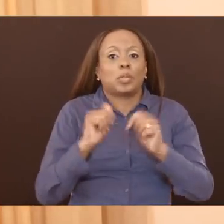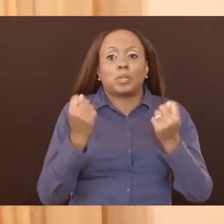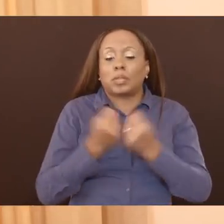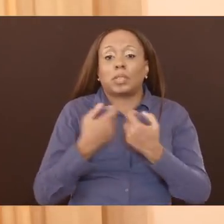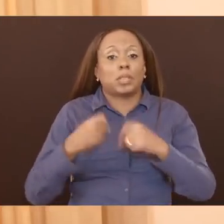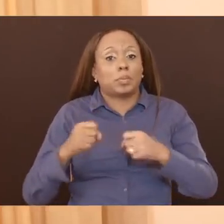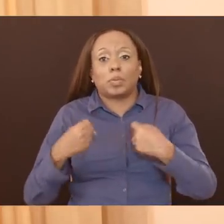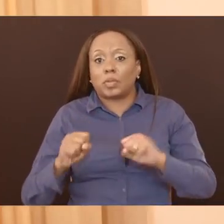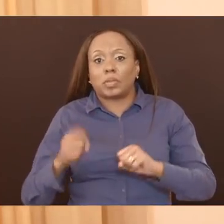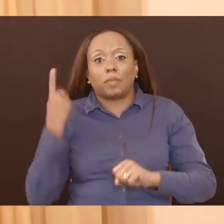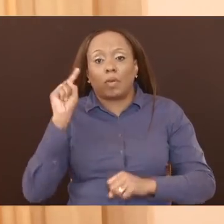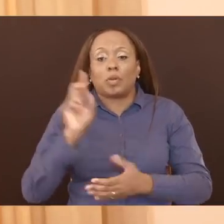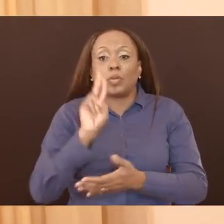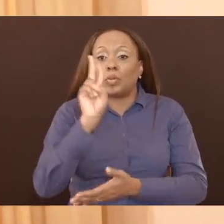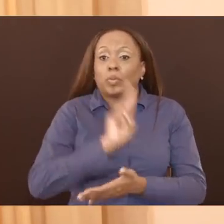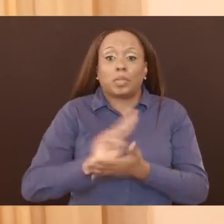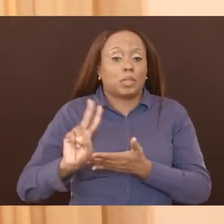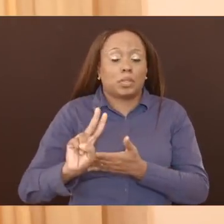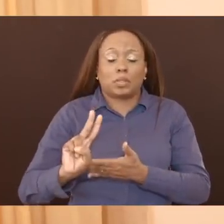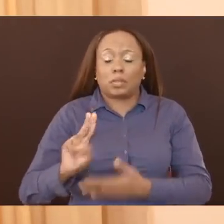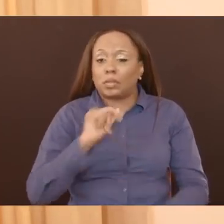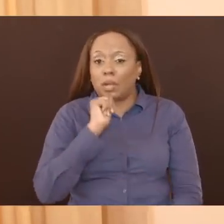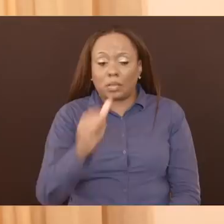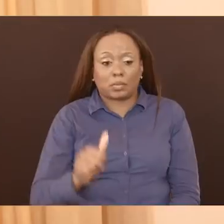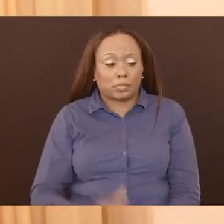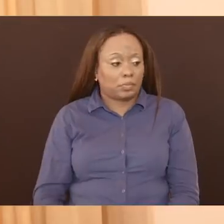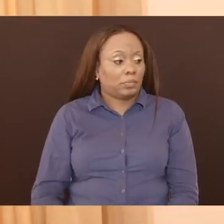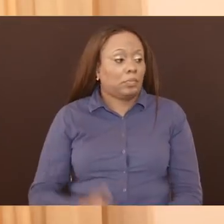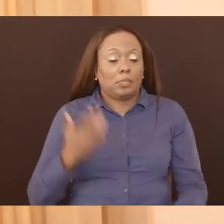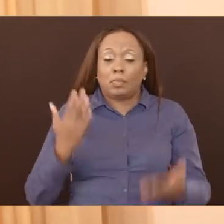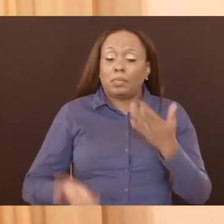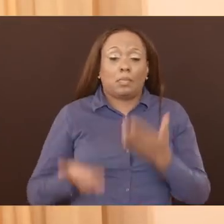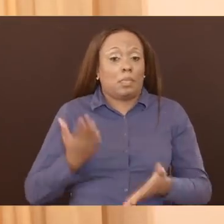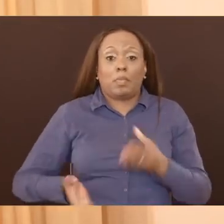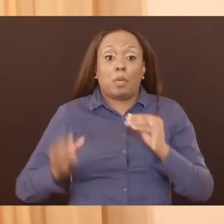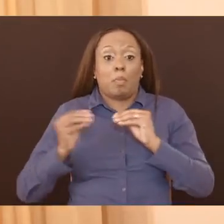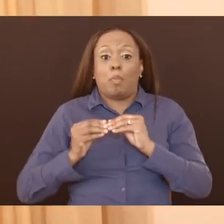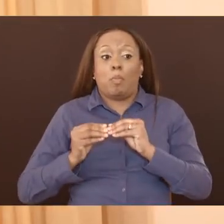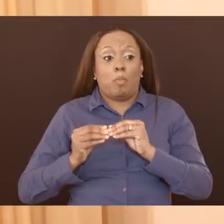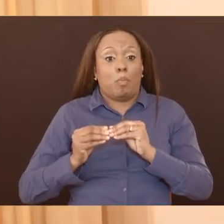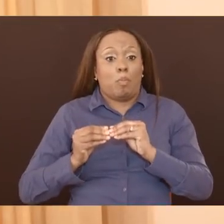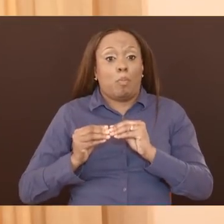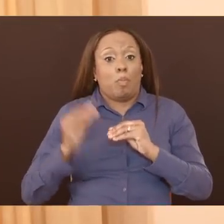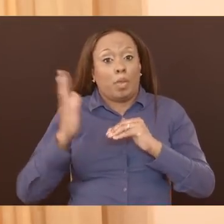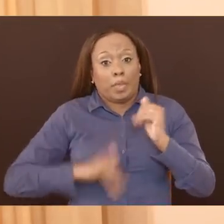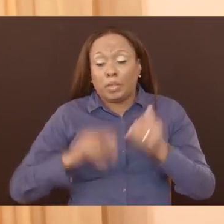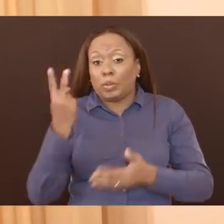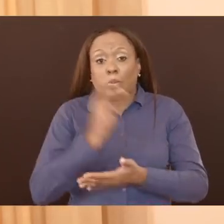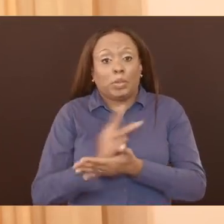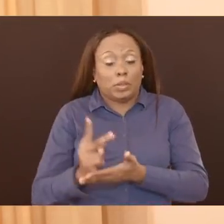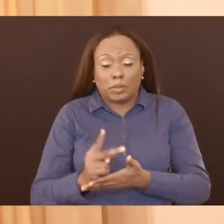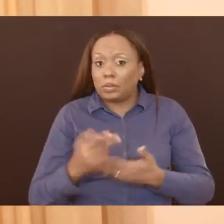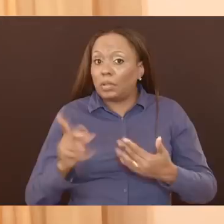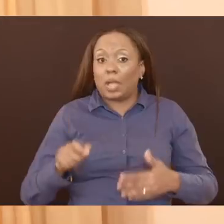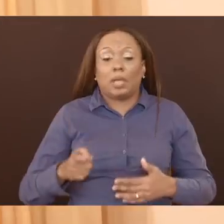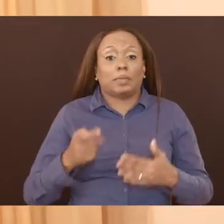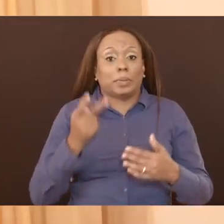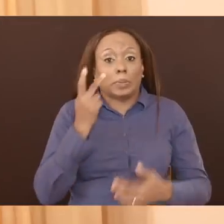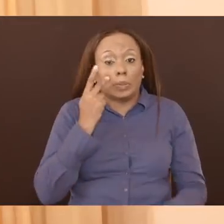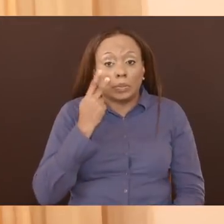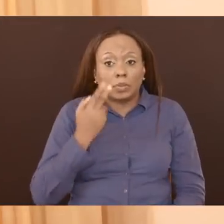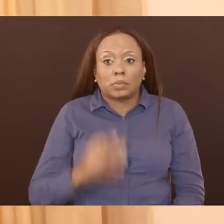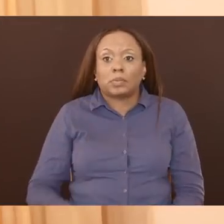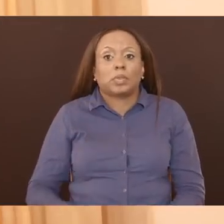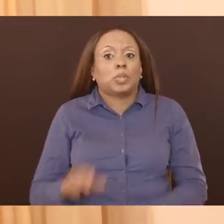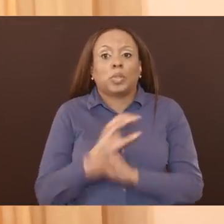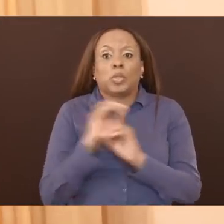be another 2 weeks if the vaccination numbers are not up for those contact and team sports, and also no